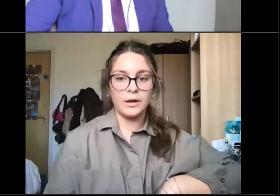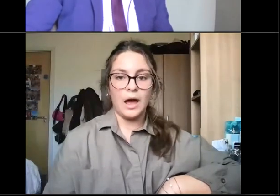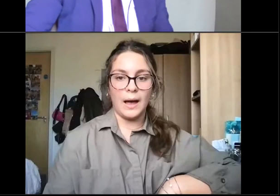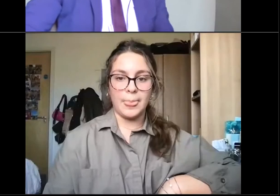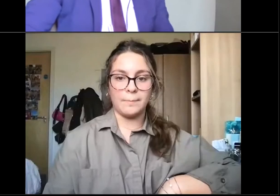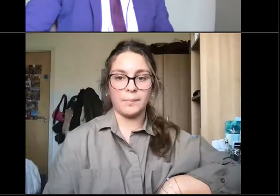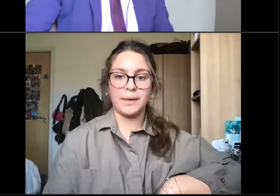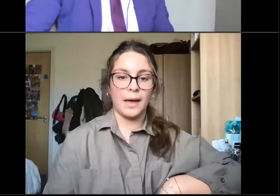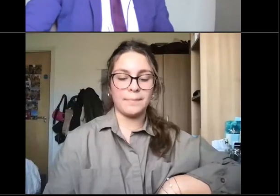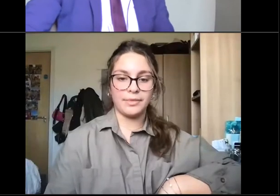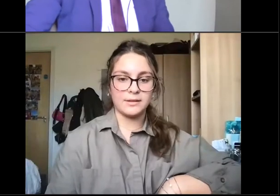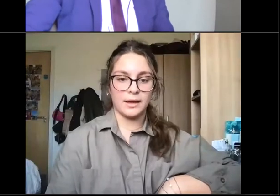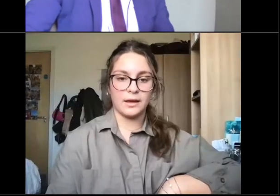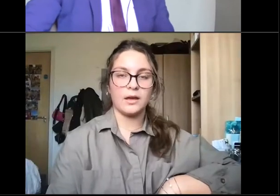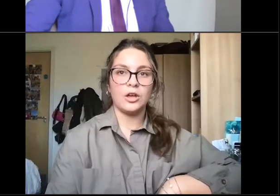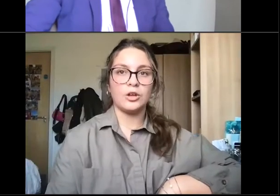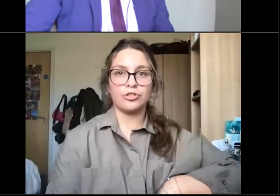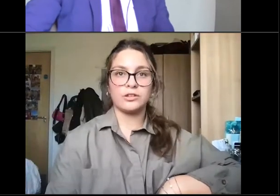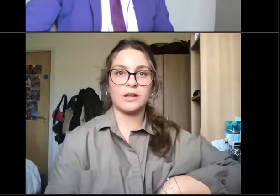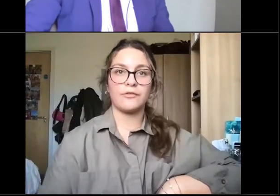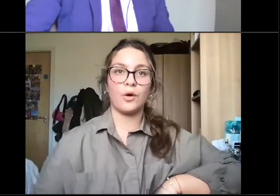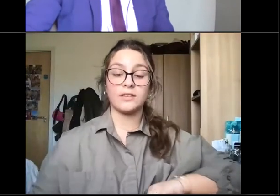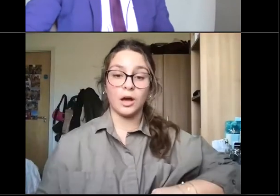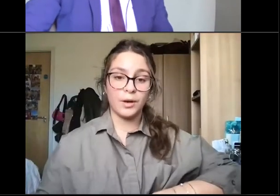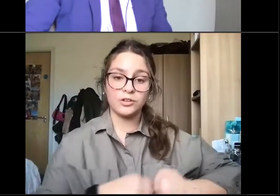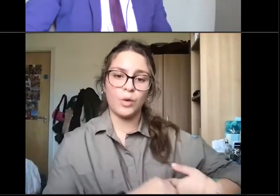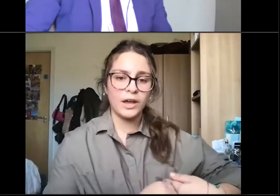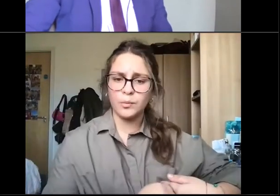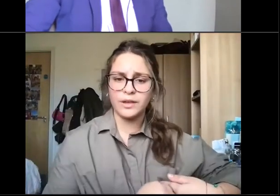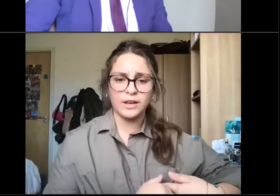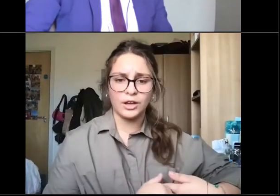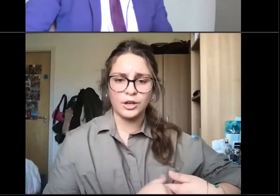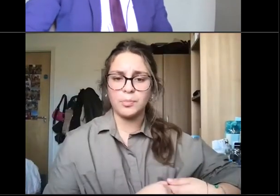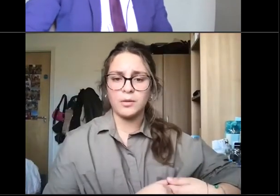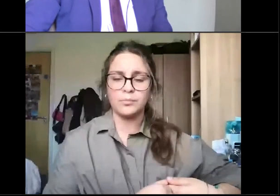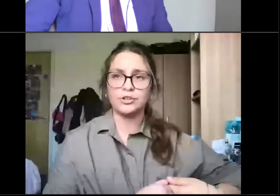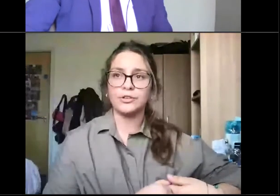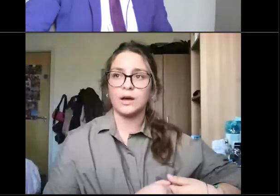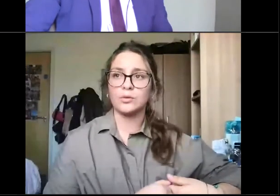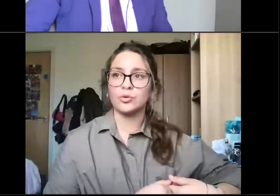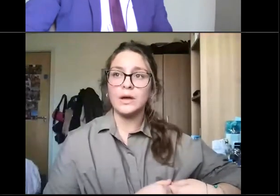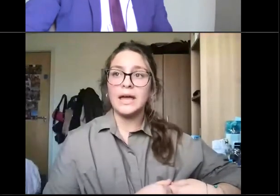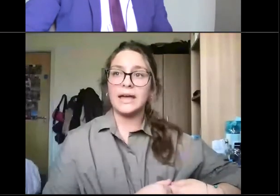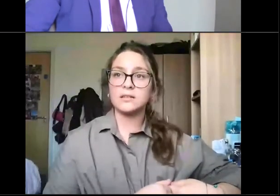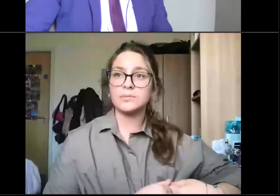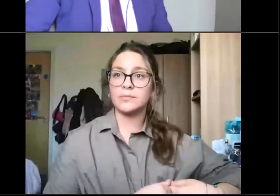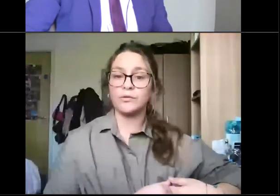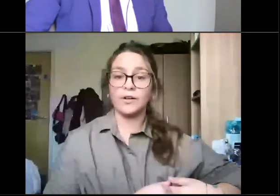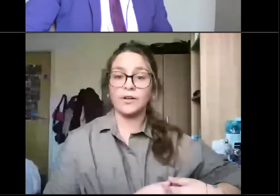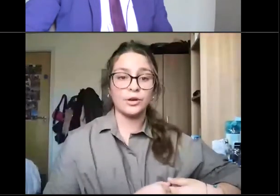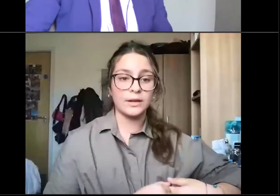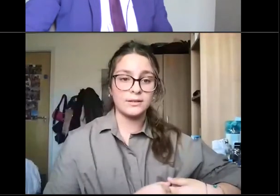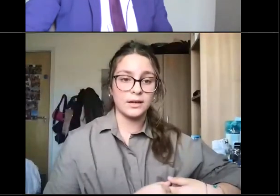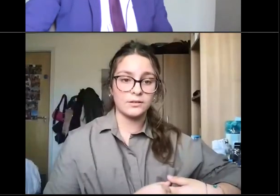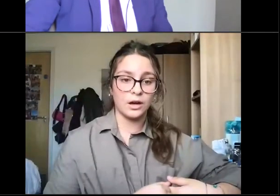on? But being empathetic, not just, I feel as a young person working with things like UK Youth Parliament, British Youth Council, it can sometimes feel